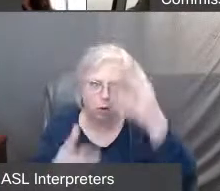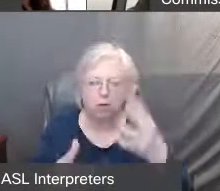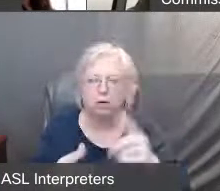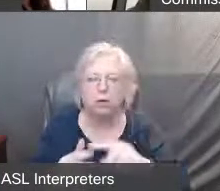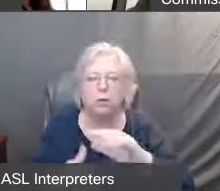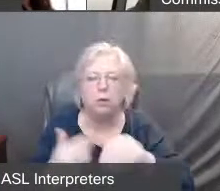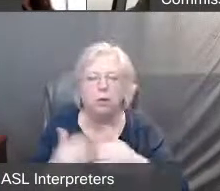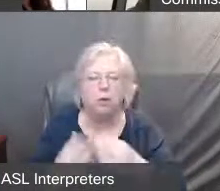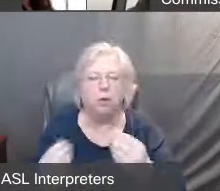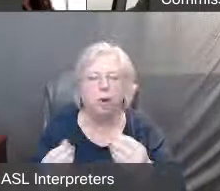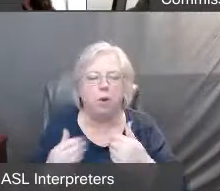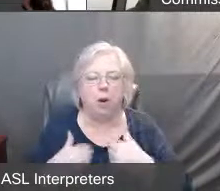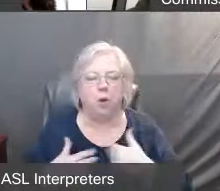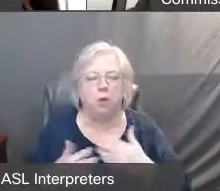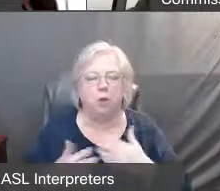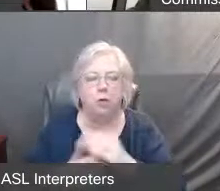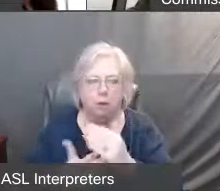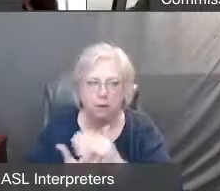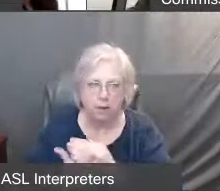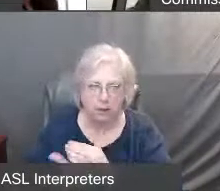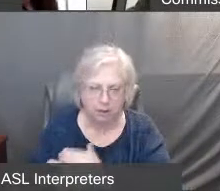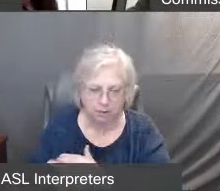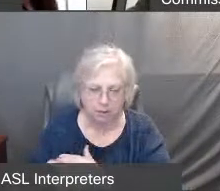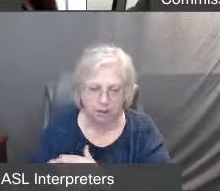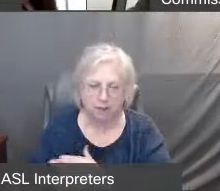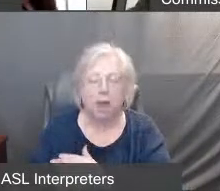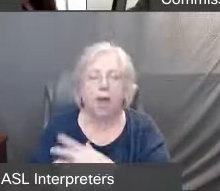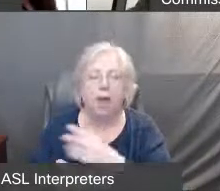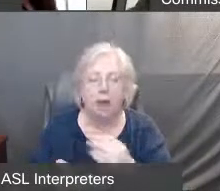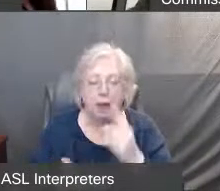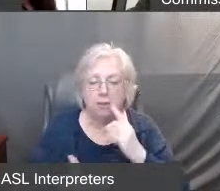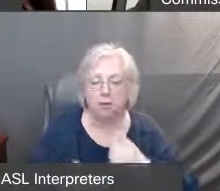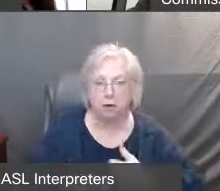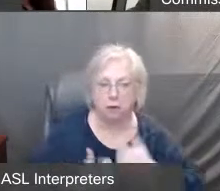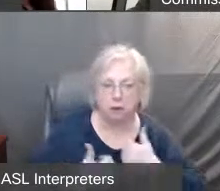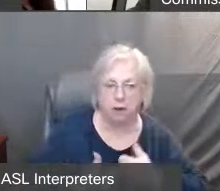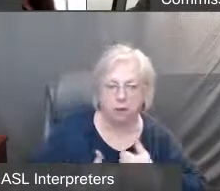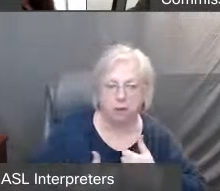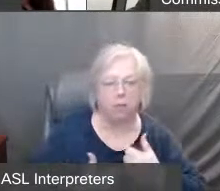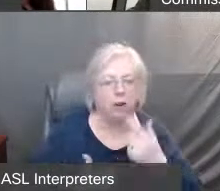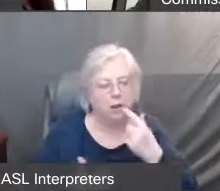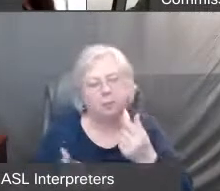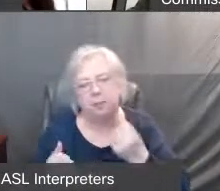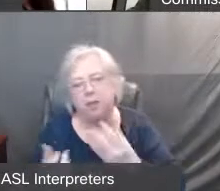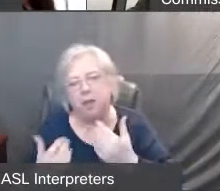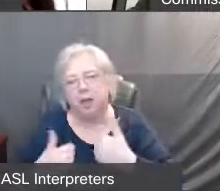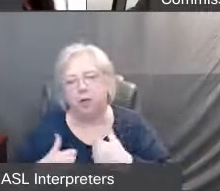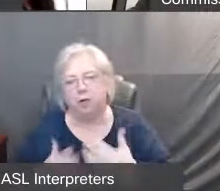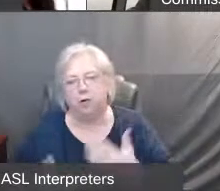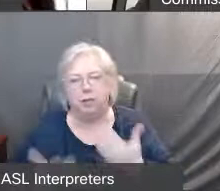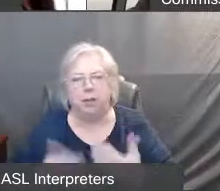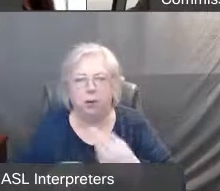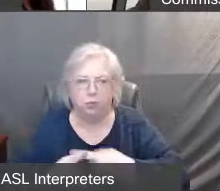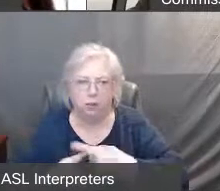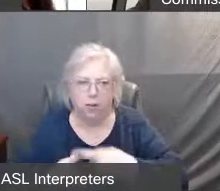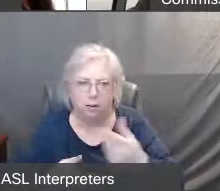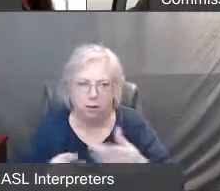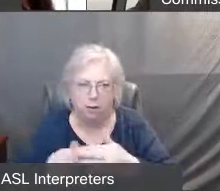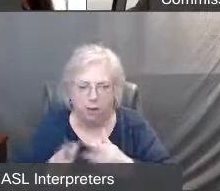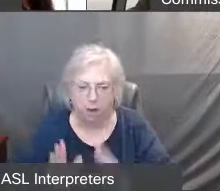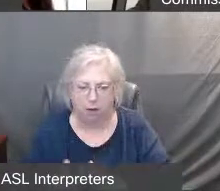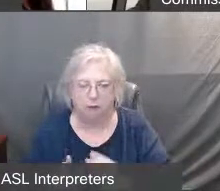property owners that were on that list. We also, for the addresses, a lot of these owners, like, they might rent their house, et cetera.